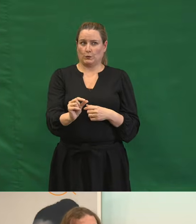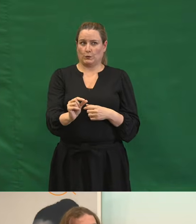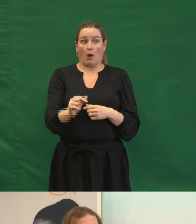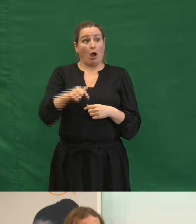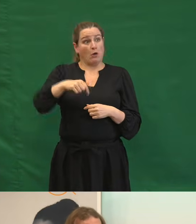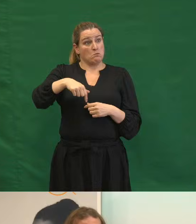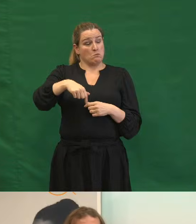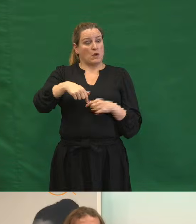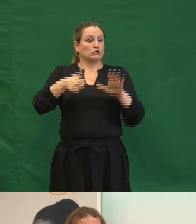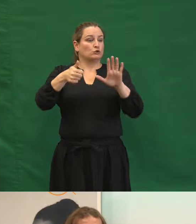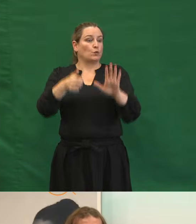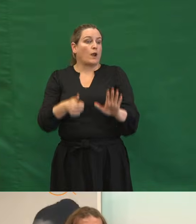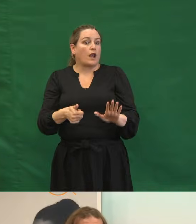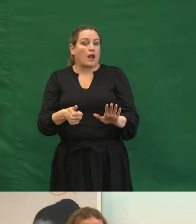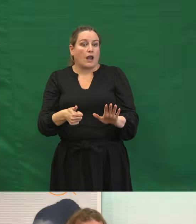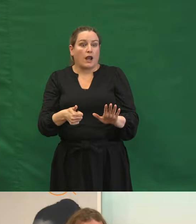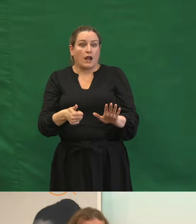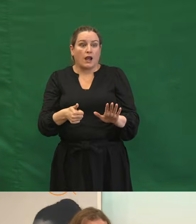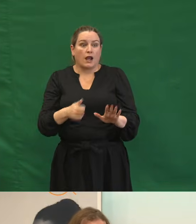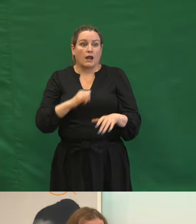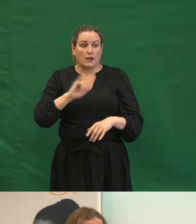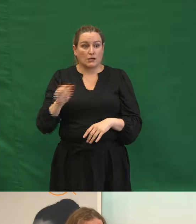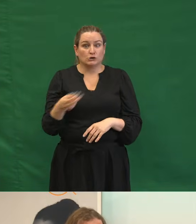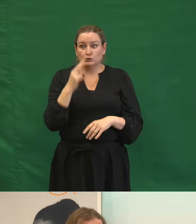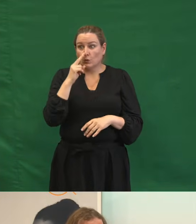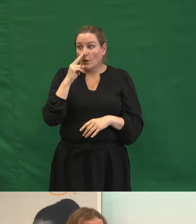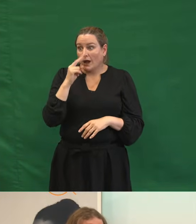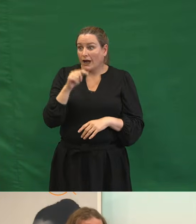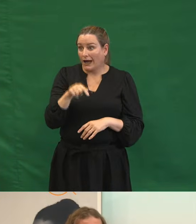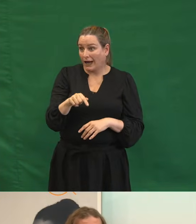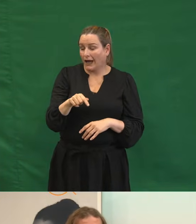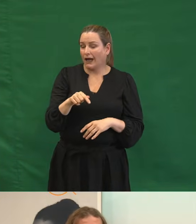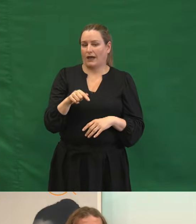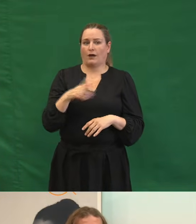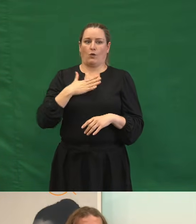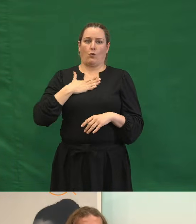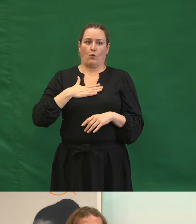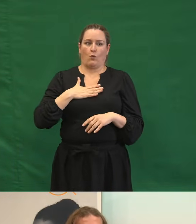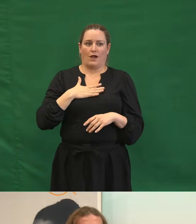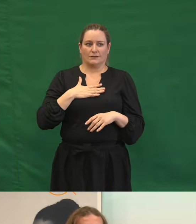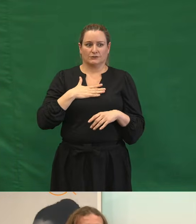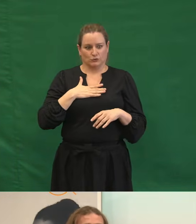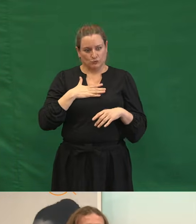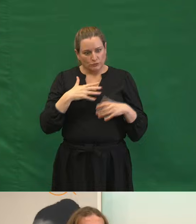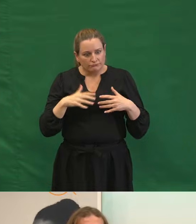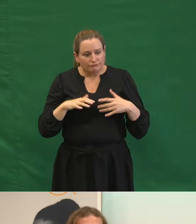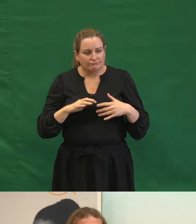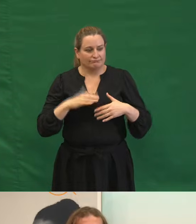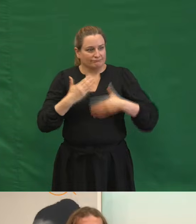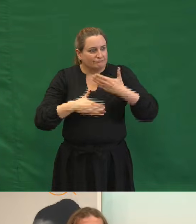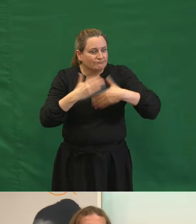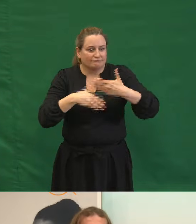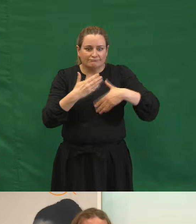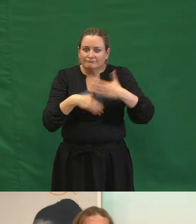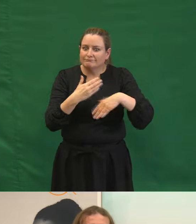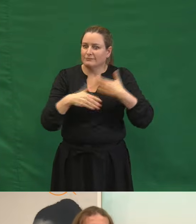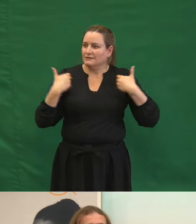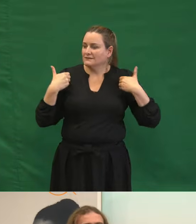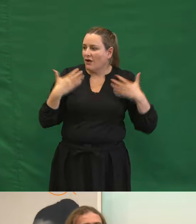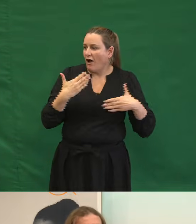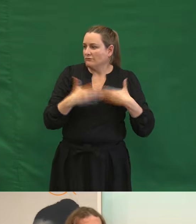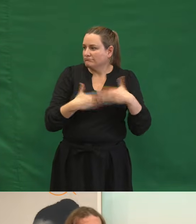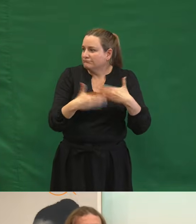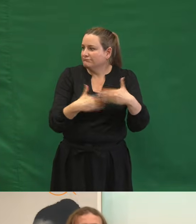June. We're working on getting it working on mobile. And then during the pilot, we can start collecting the